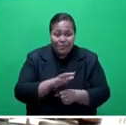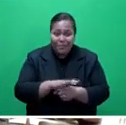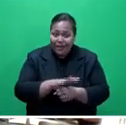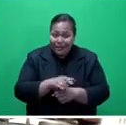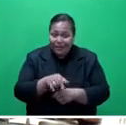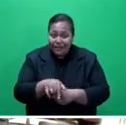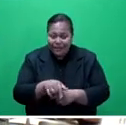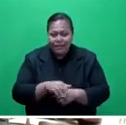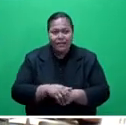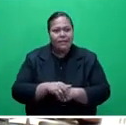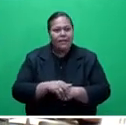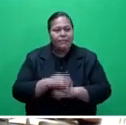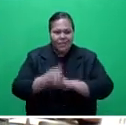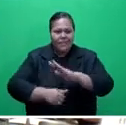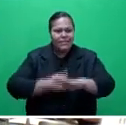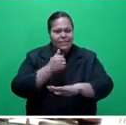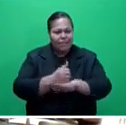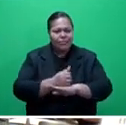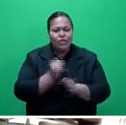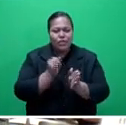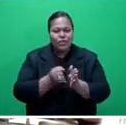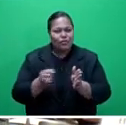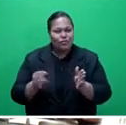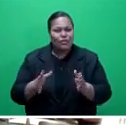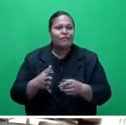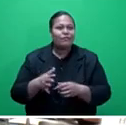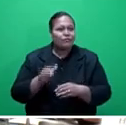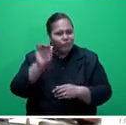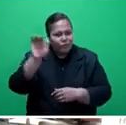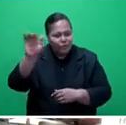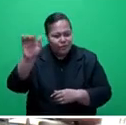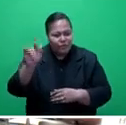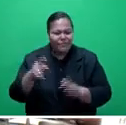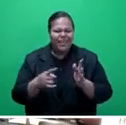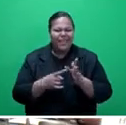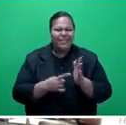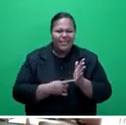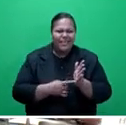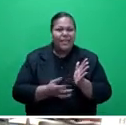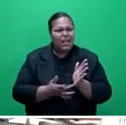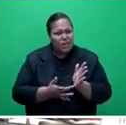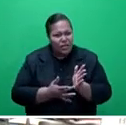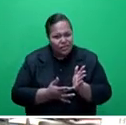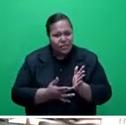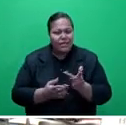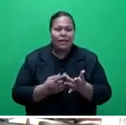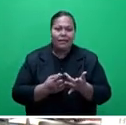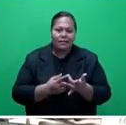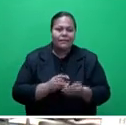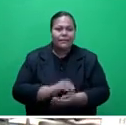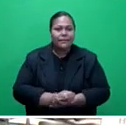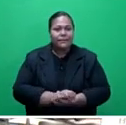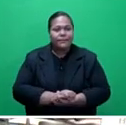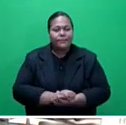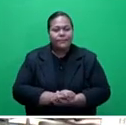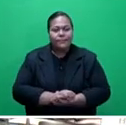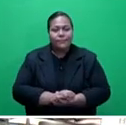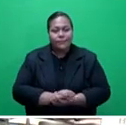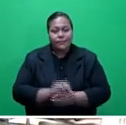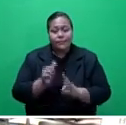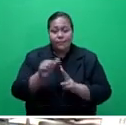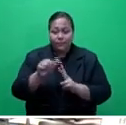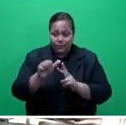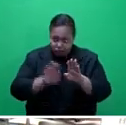industries for the future, such as IT-based BPO, to name a few. Also enhancing our value